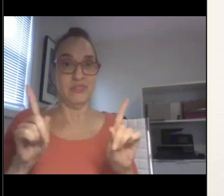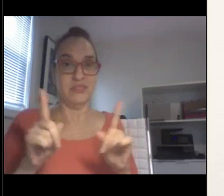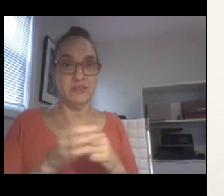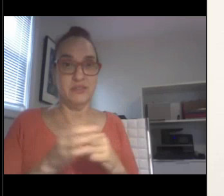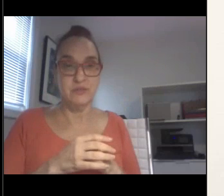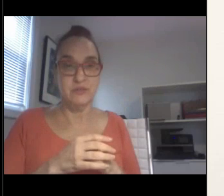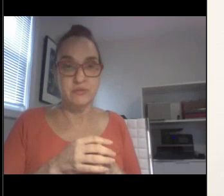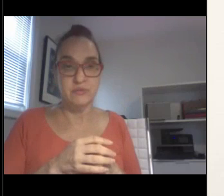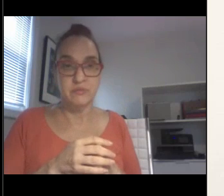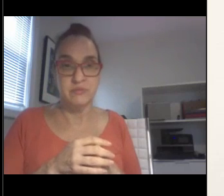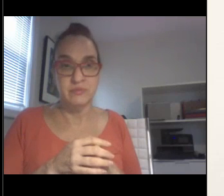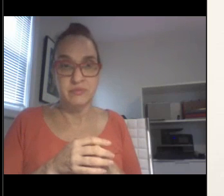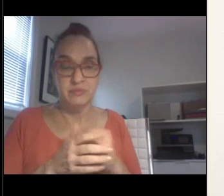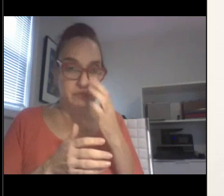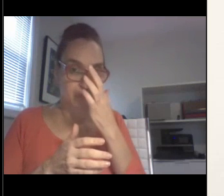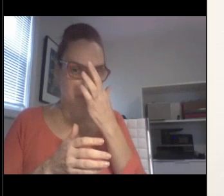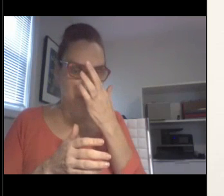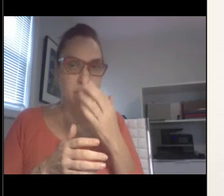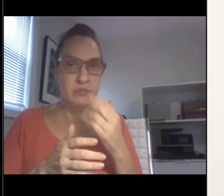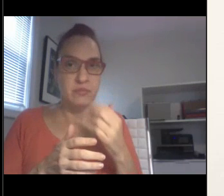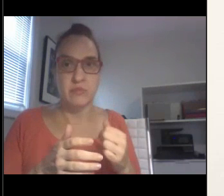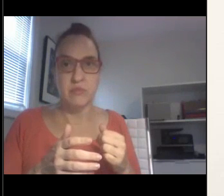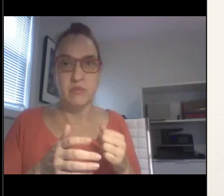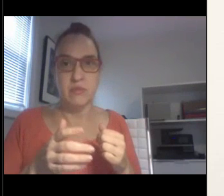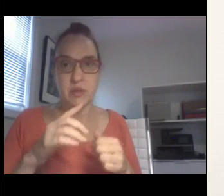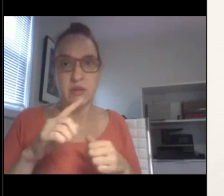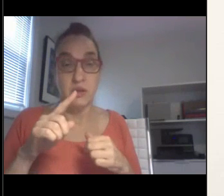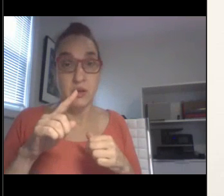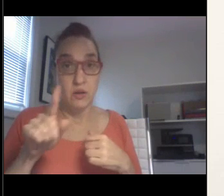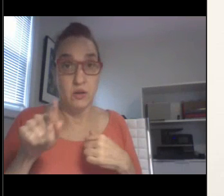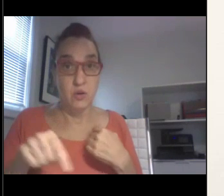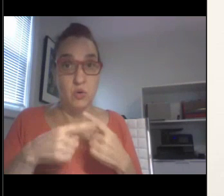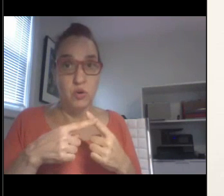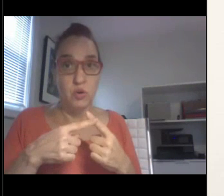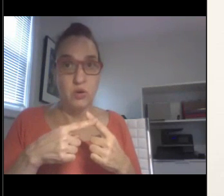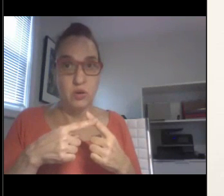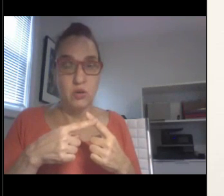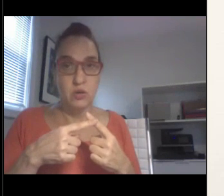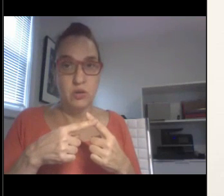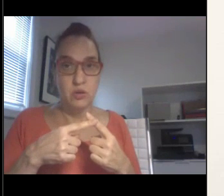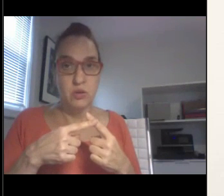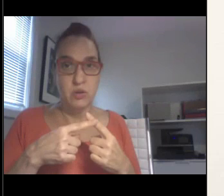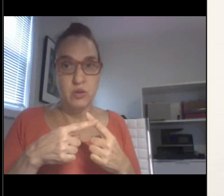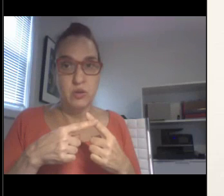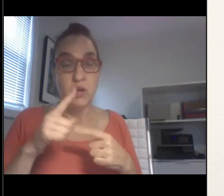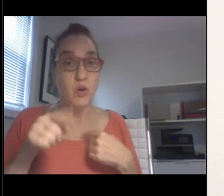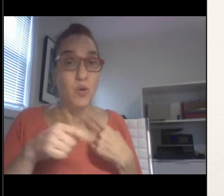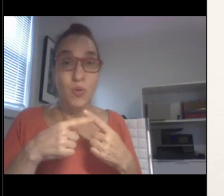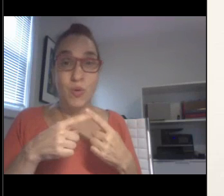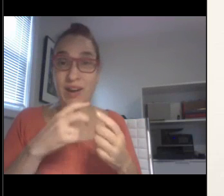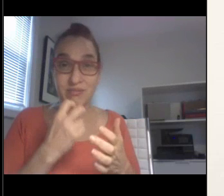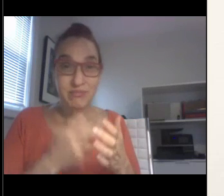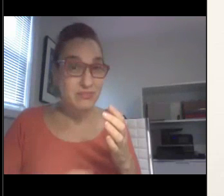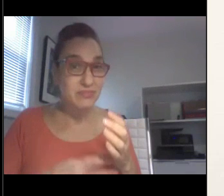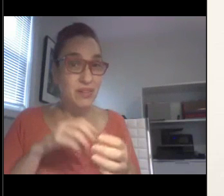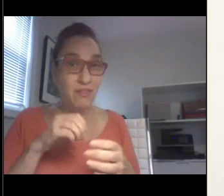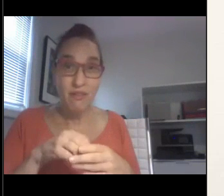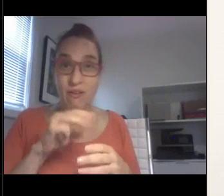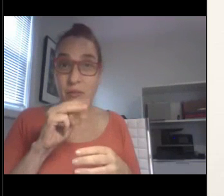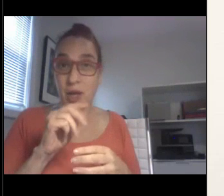centering or engaging in minoritized populations is service and can't be research. It's fascinating. Next, please.